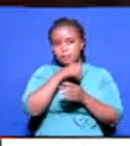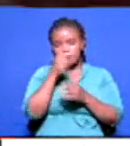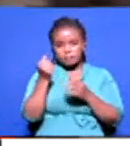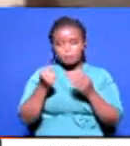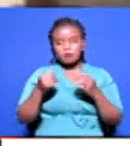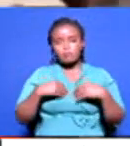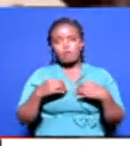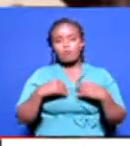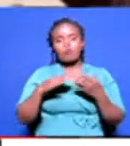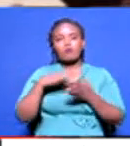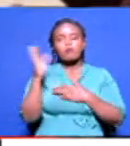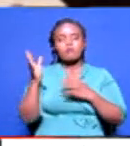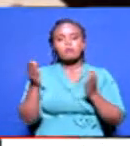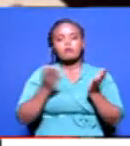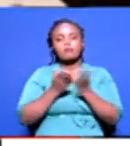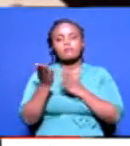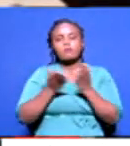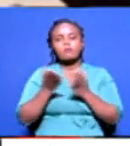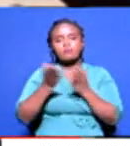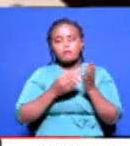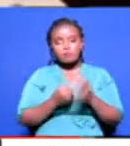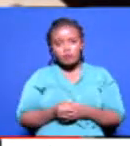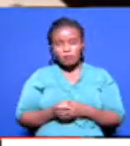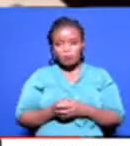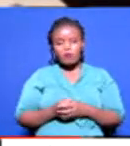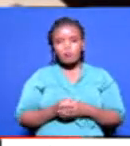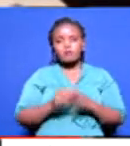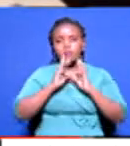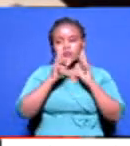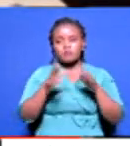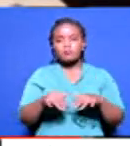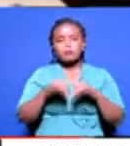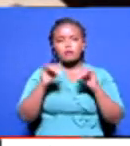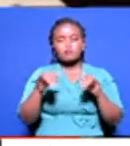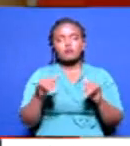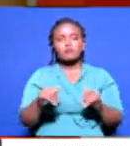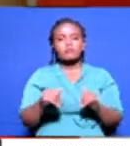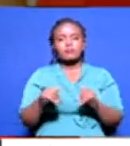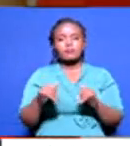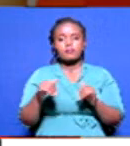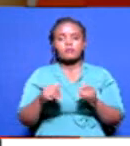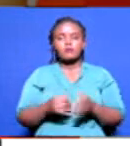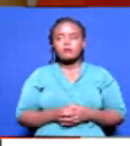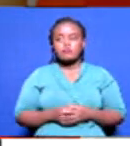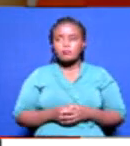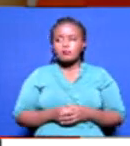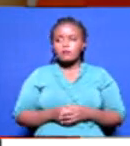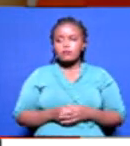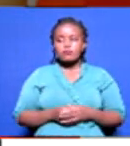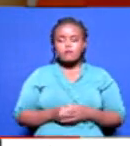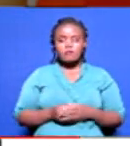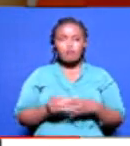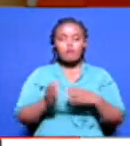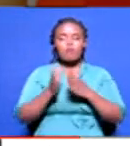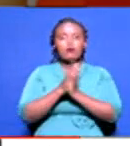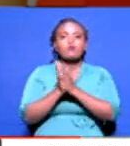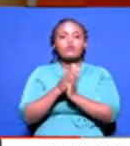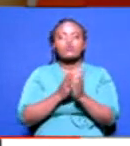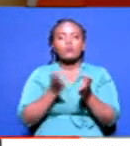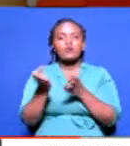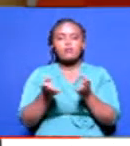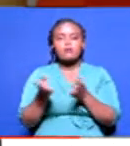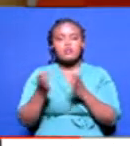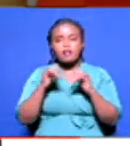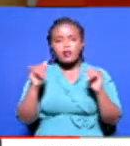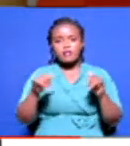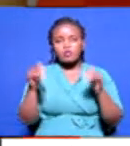delivery. Reporting for Prime Edition, I am Dutamo Kami. That story brings to a close business news for tonight,